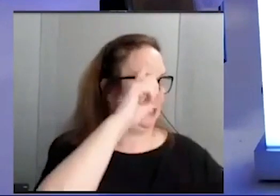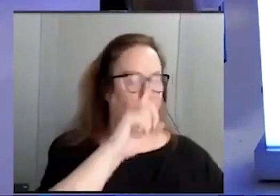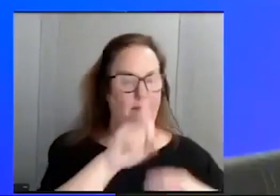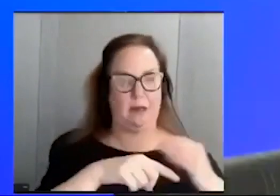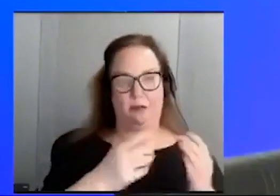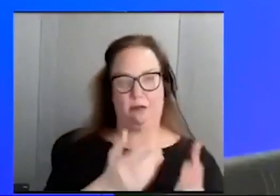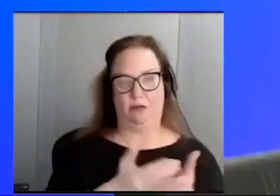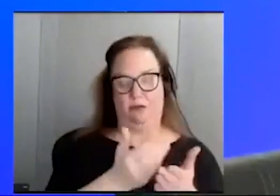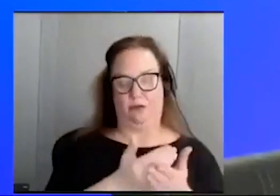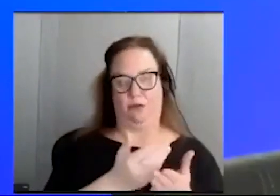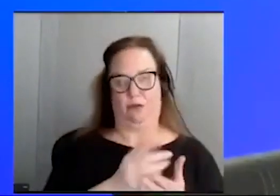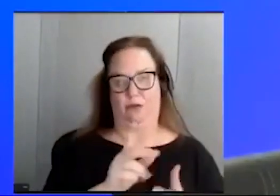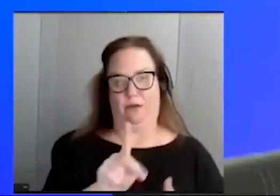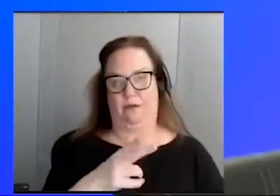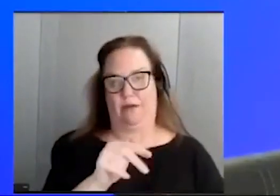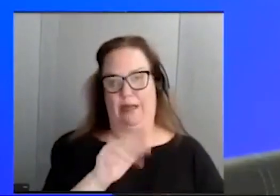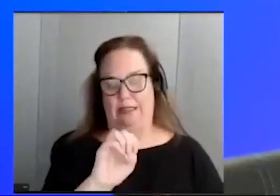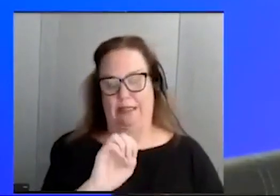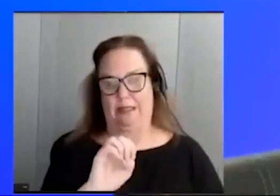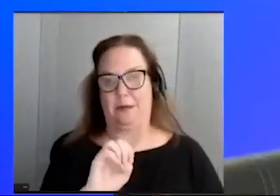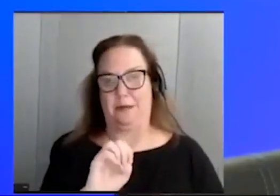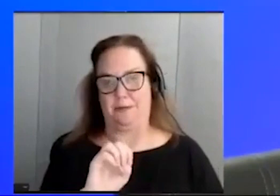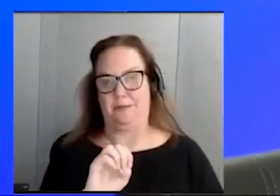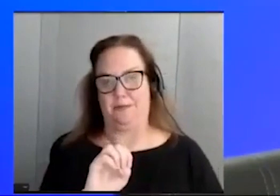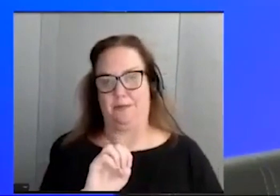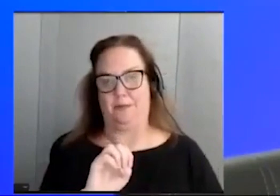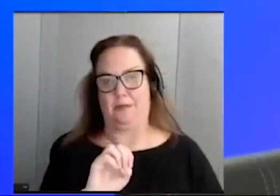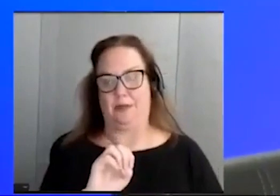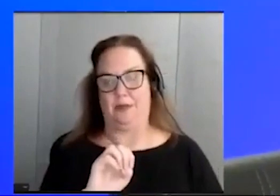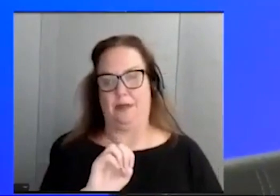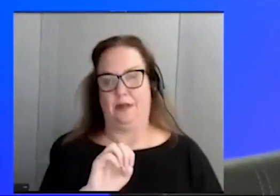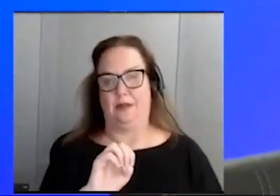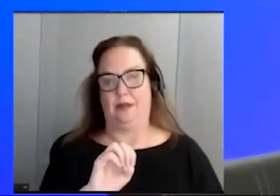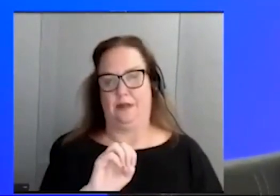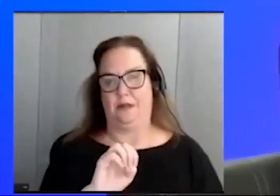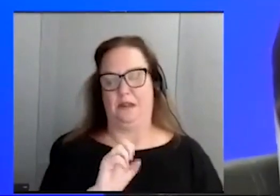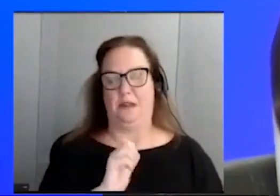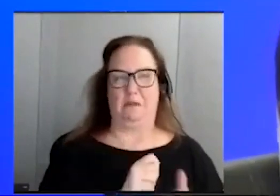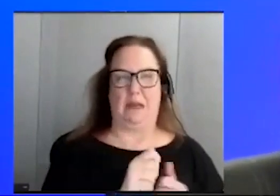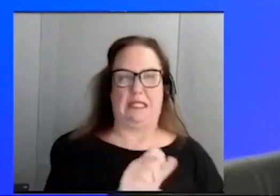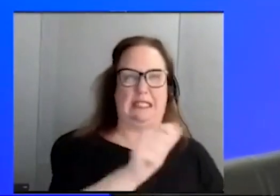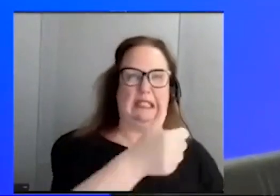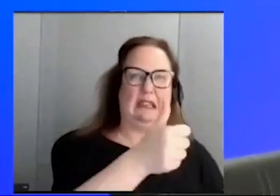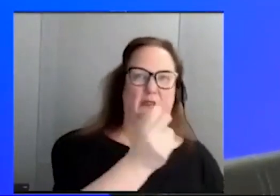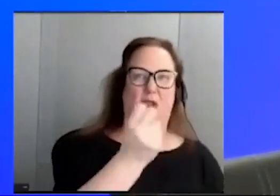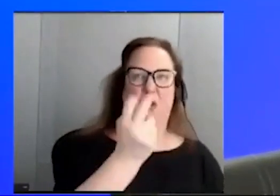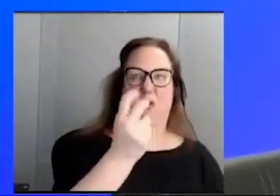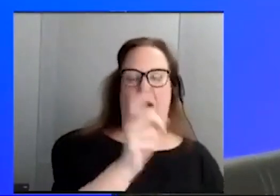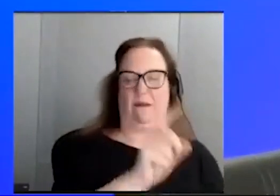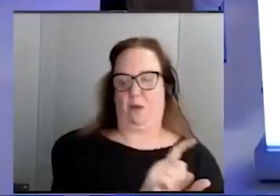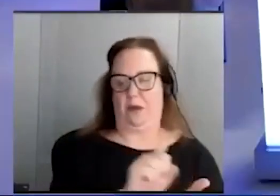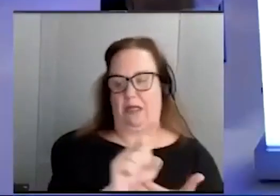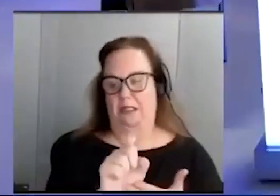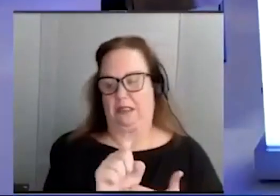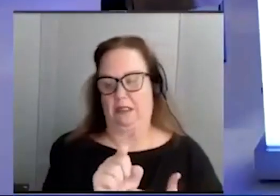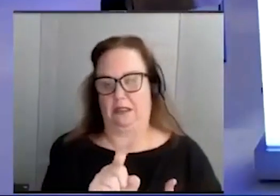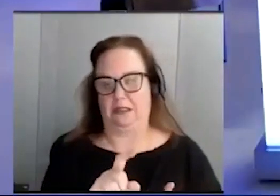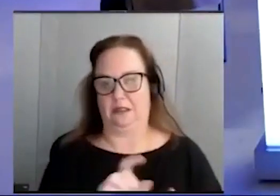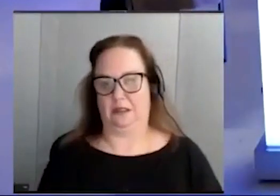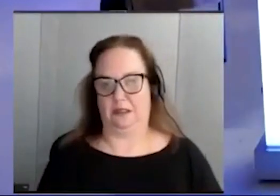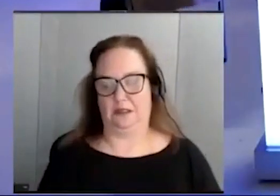Sure, probably when symptoms persist past 10 to 12 weeks is what we. So about 3 months. And just to say, I think this is